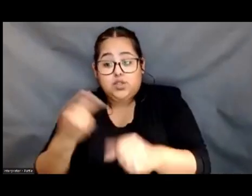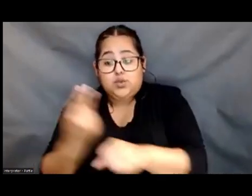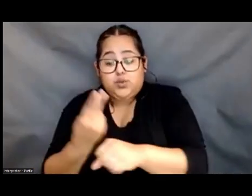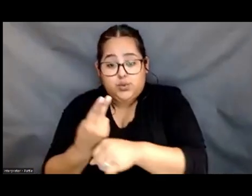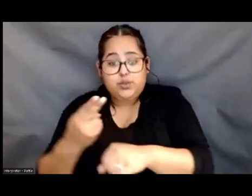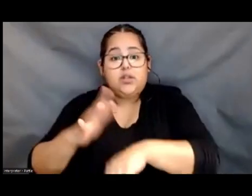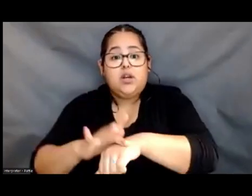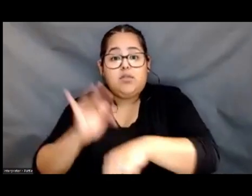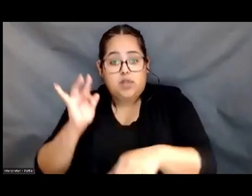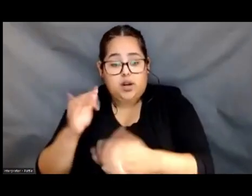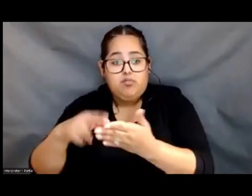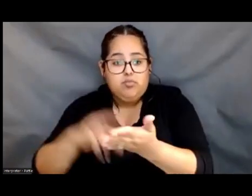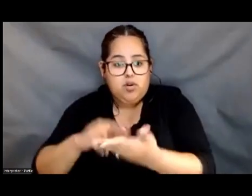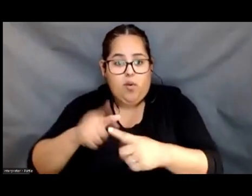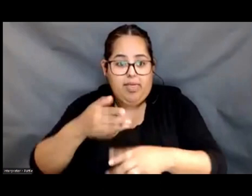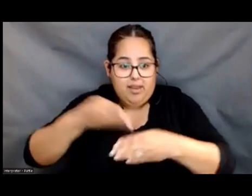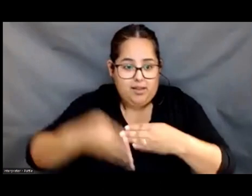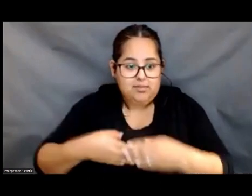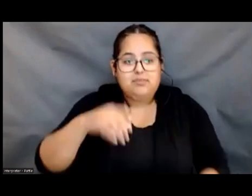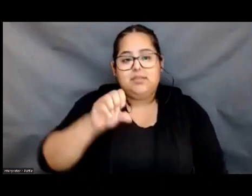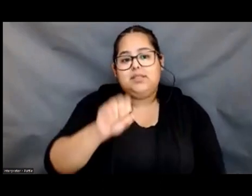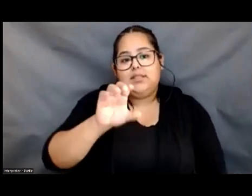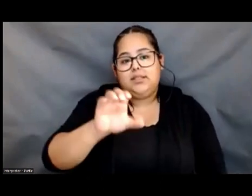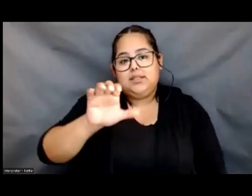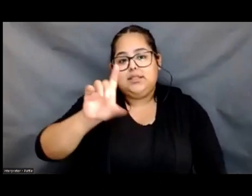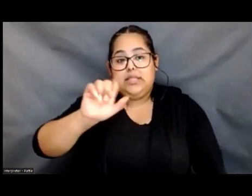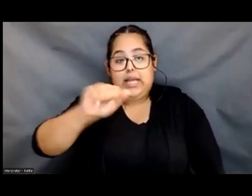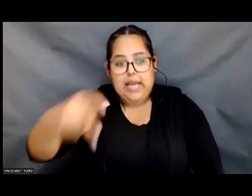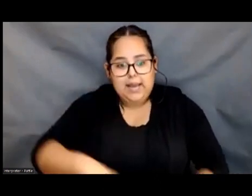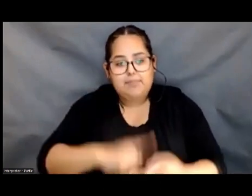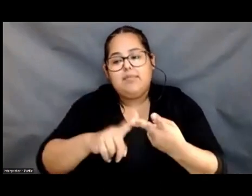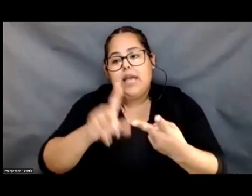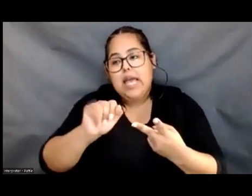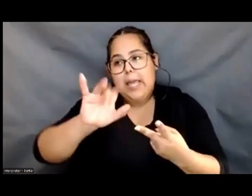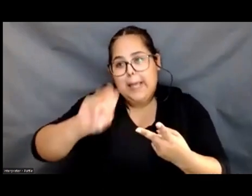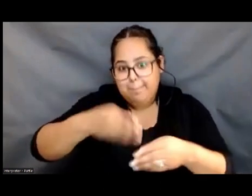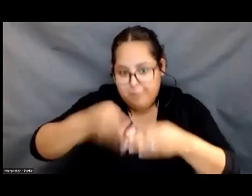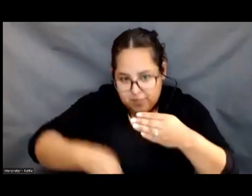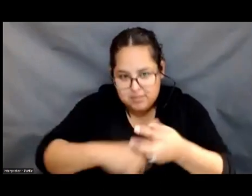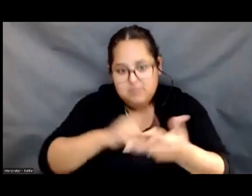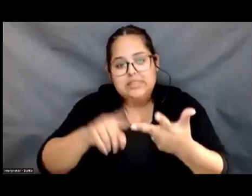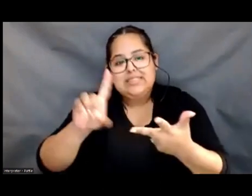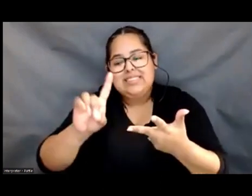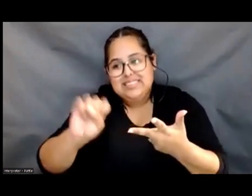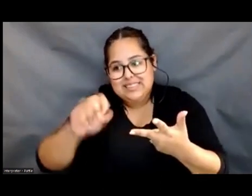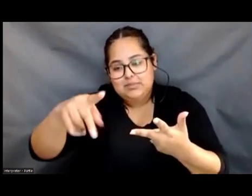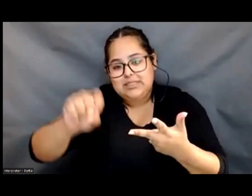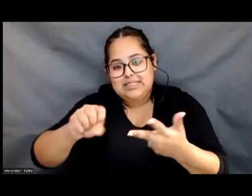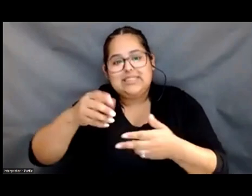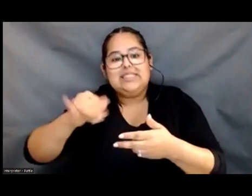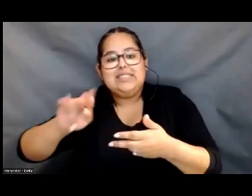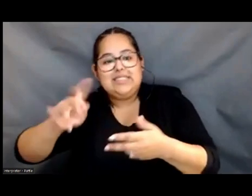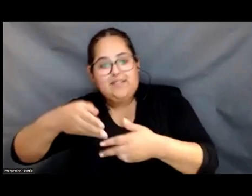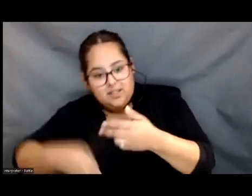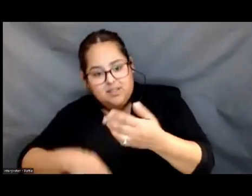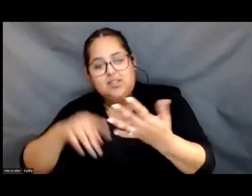they've completed their SCCCD app, as I mentioned, the AIM application, the DSPS intake, the orientation, and then the Reg to Go